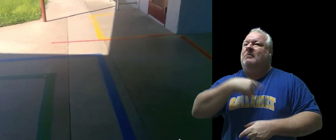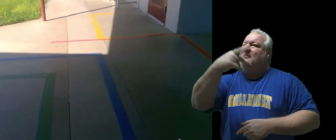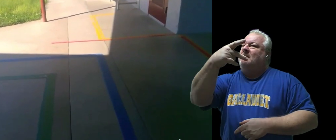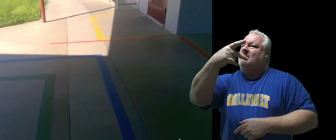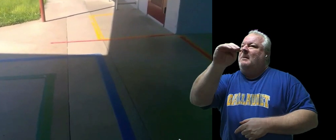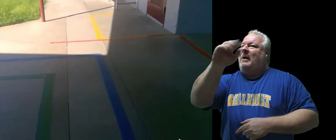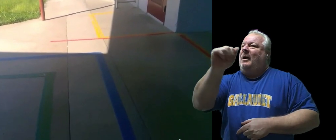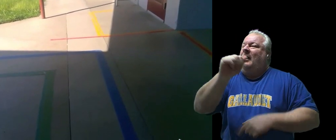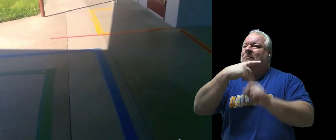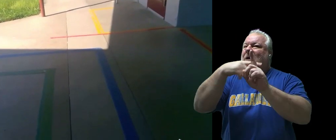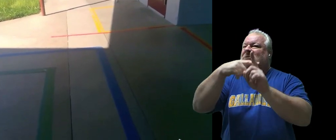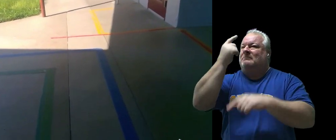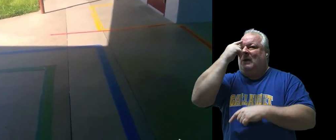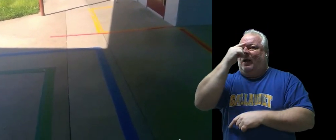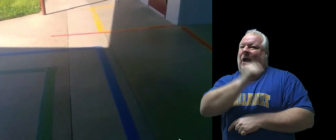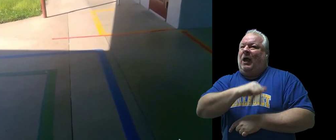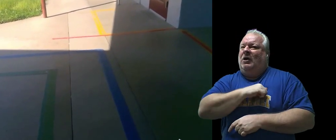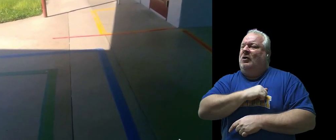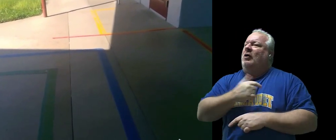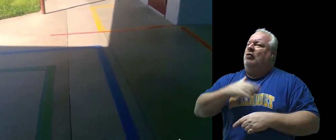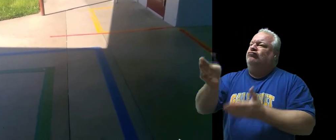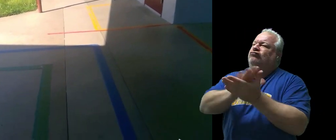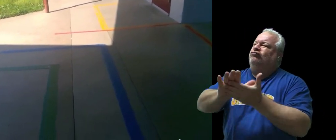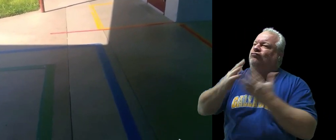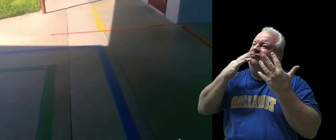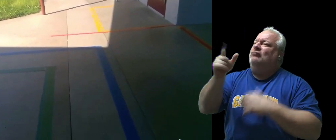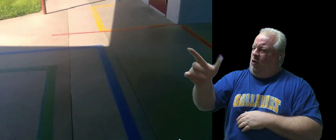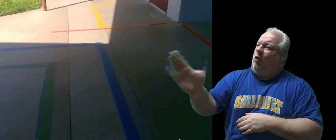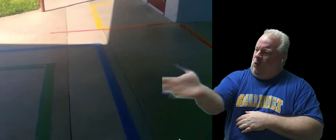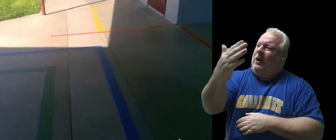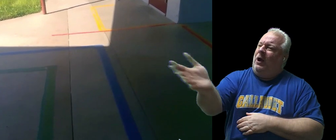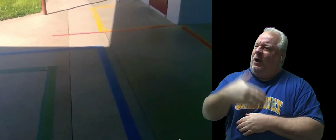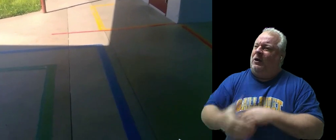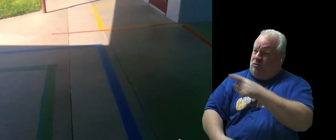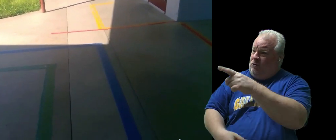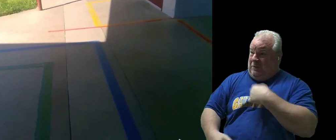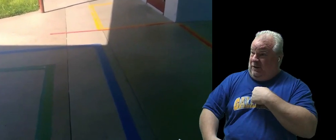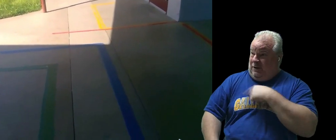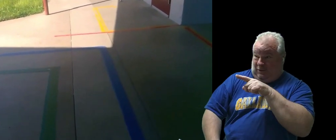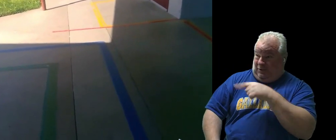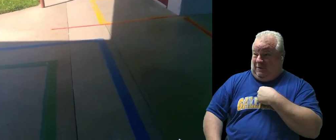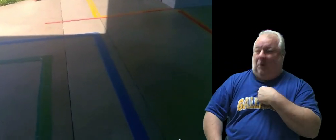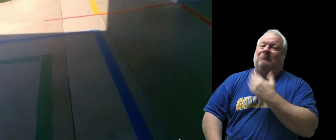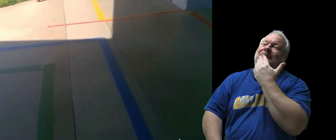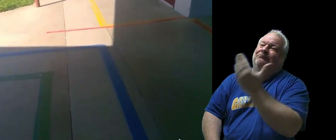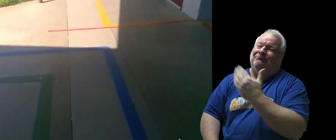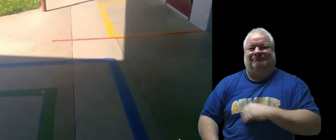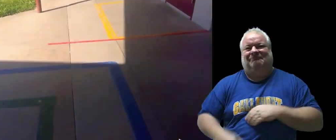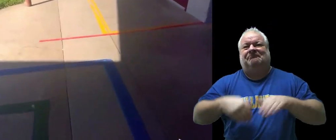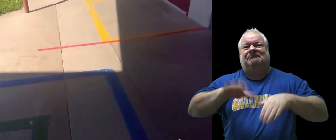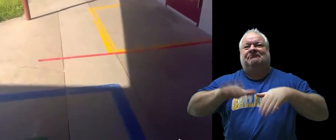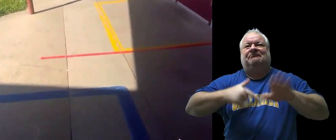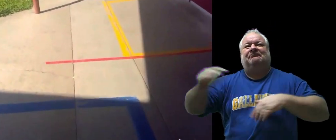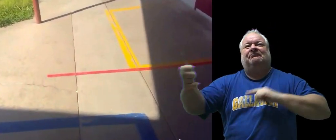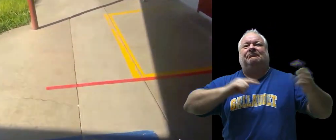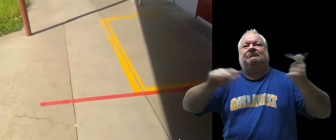your positive mental attitude and to say, go ahead. No, you go ahead. No, you. Okay, I will. So you